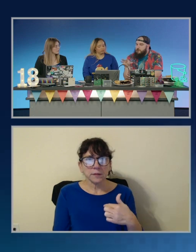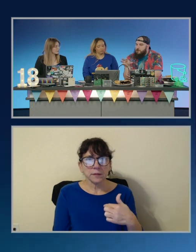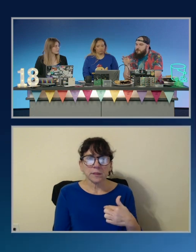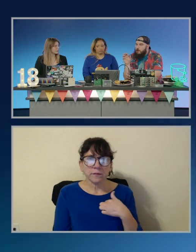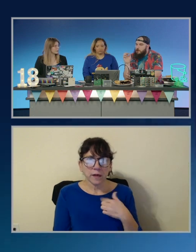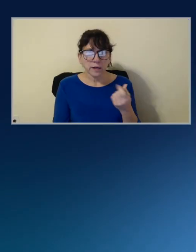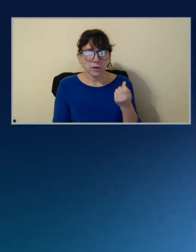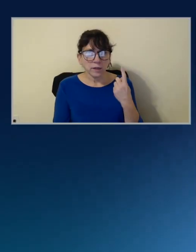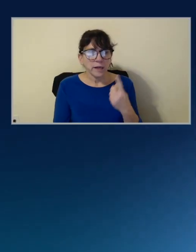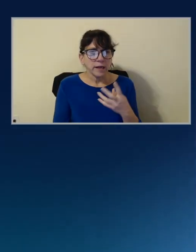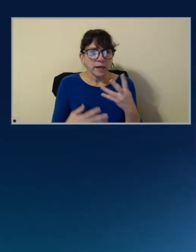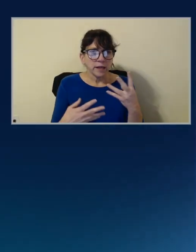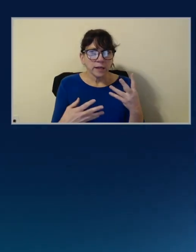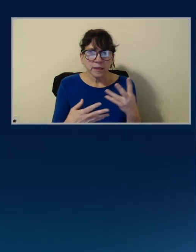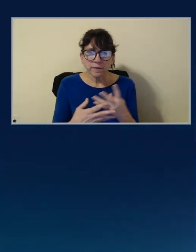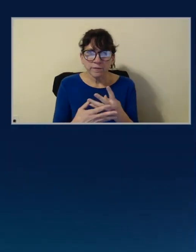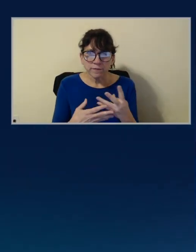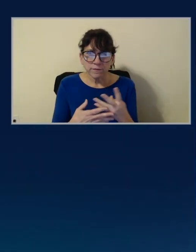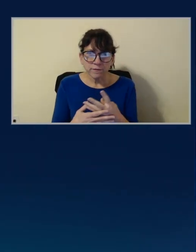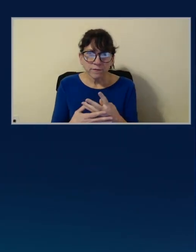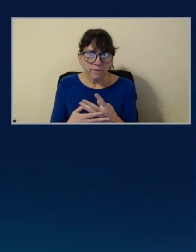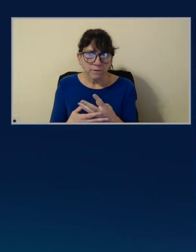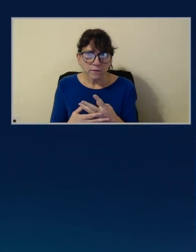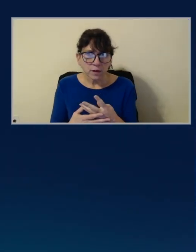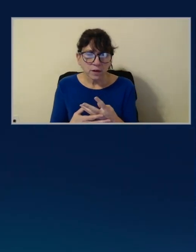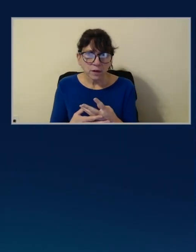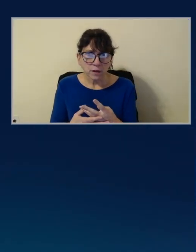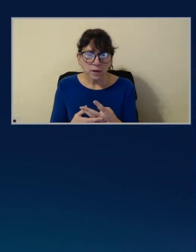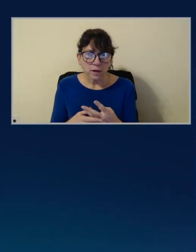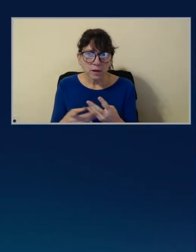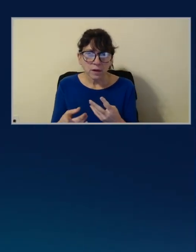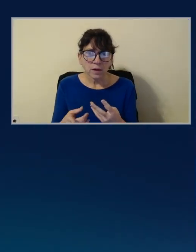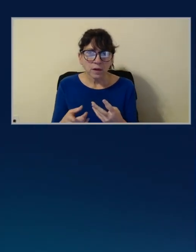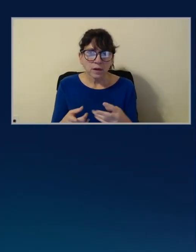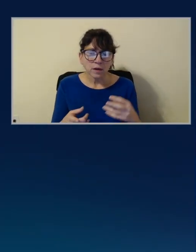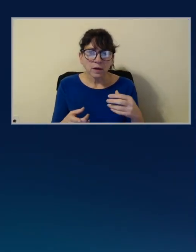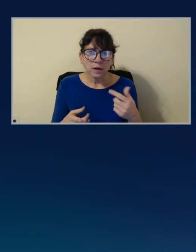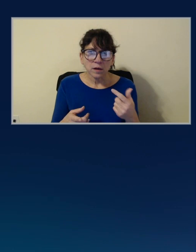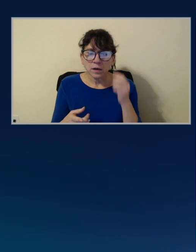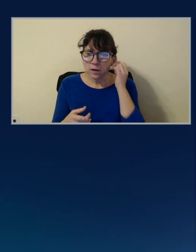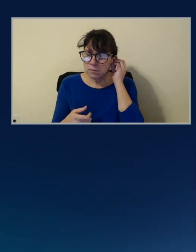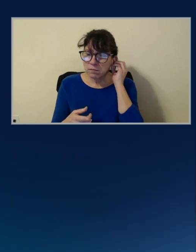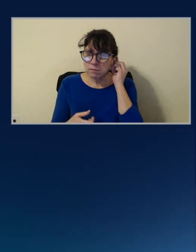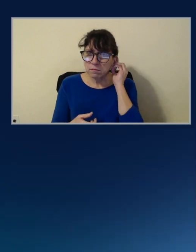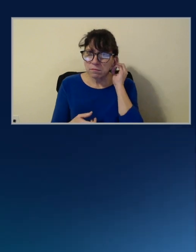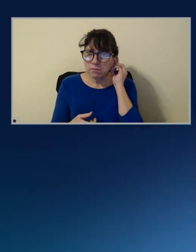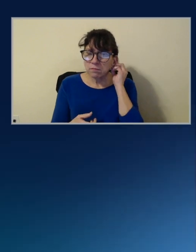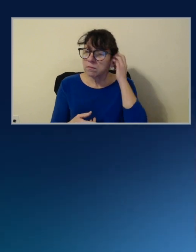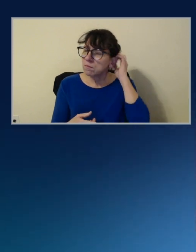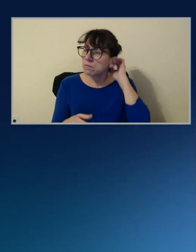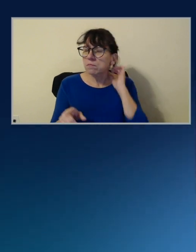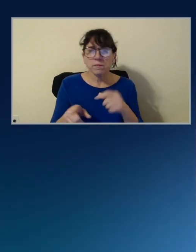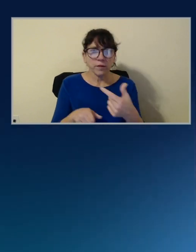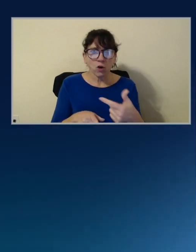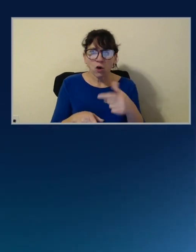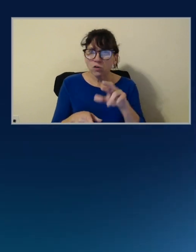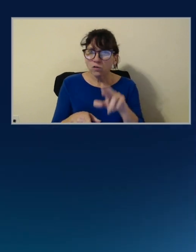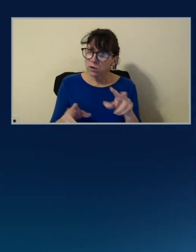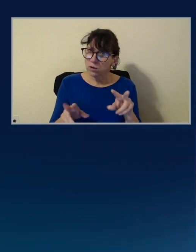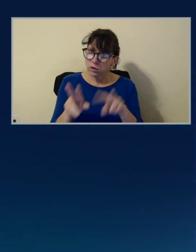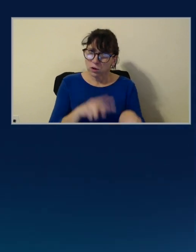the filters are, sorry, the guardrails, the content filter, is, well, also the guardrails. It's going to look at both your